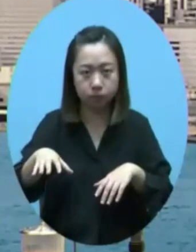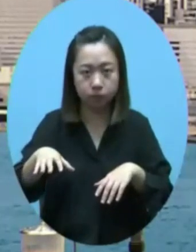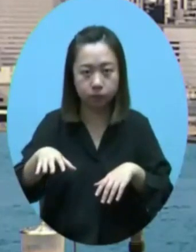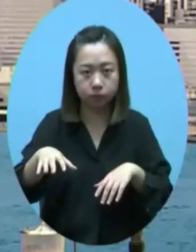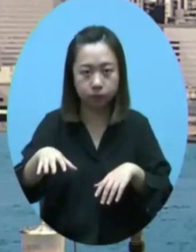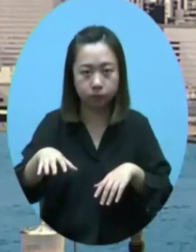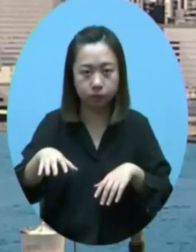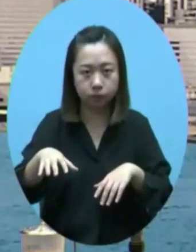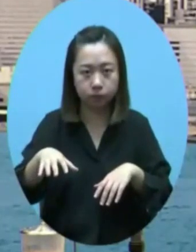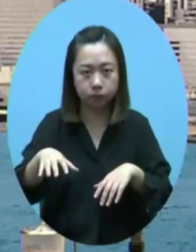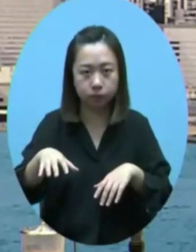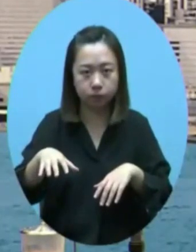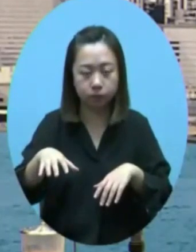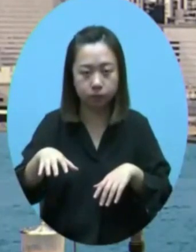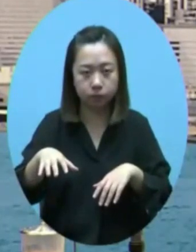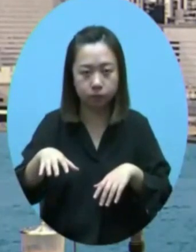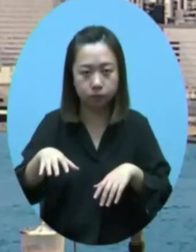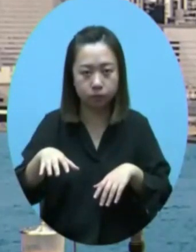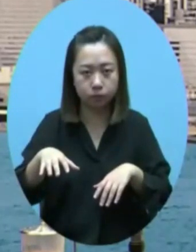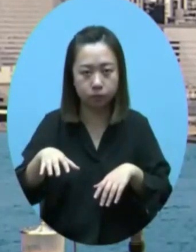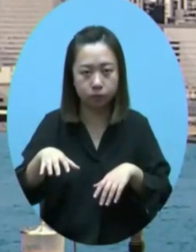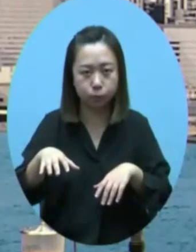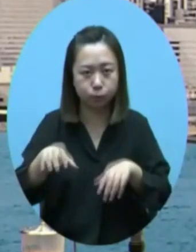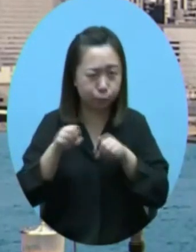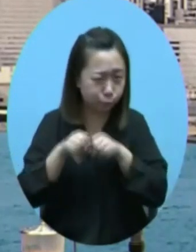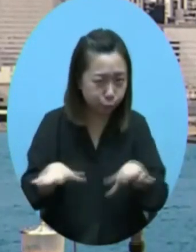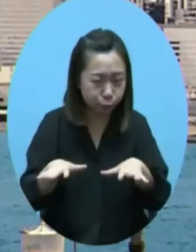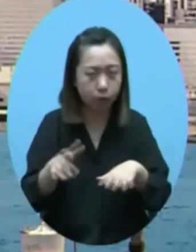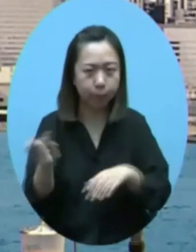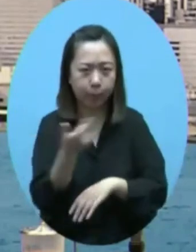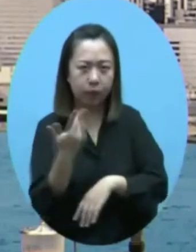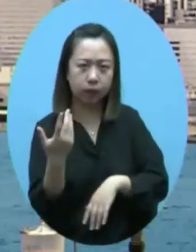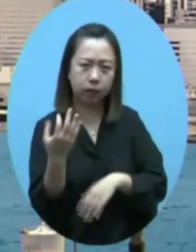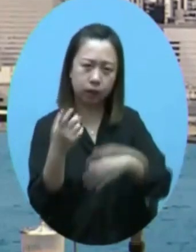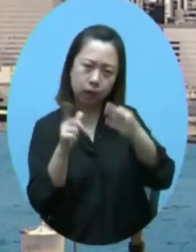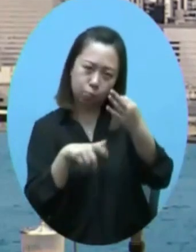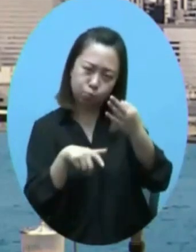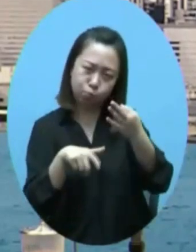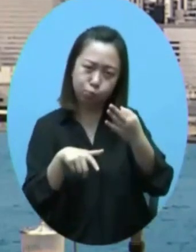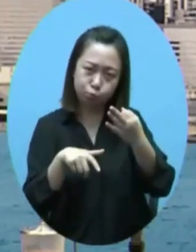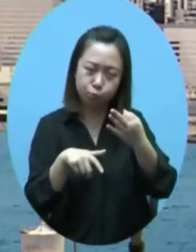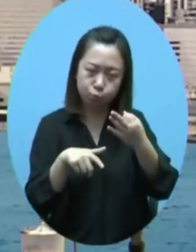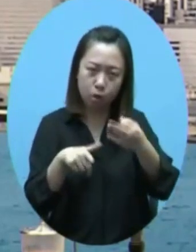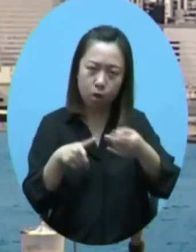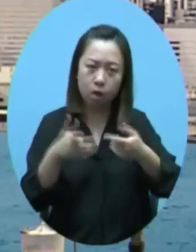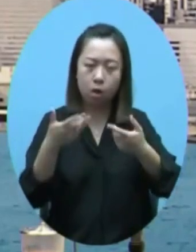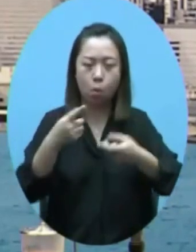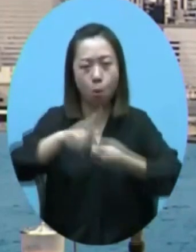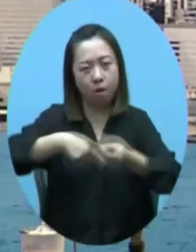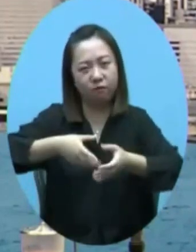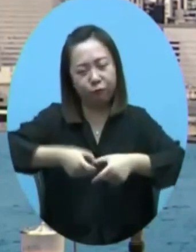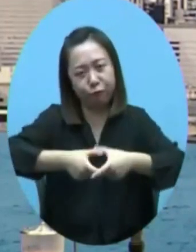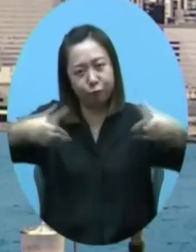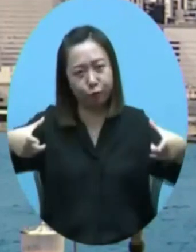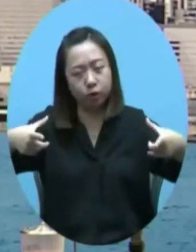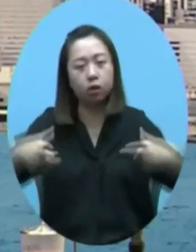much wider than those in March. Because during that period, the